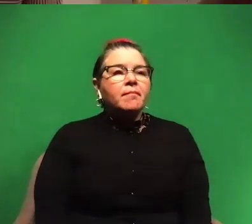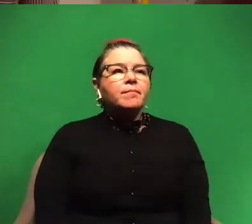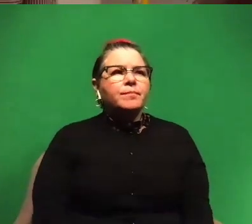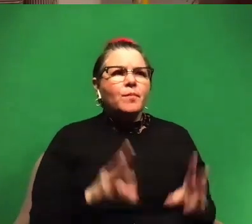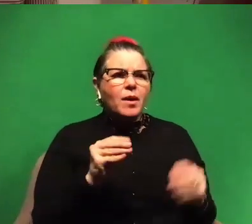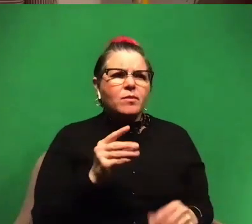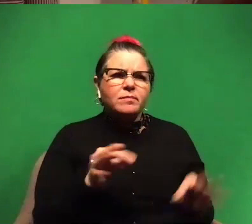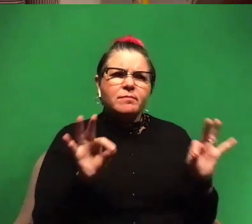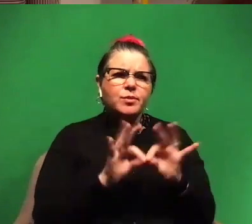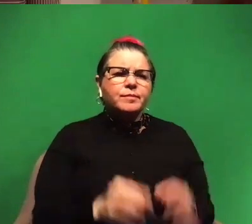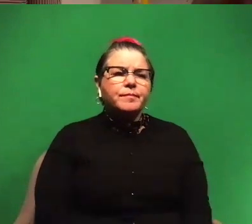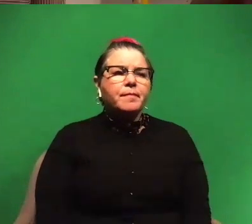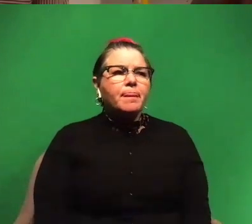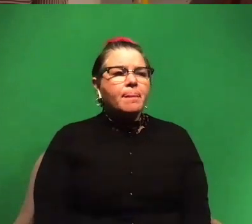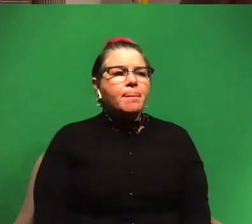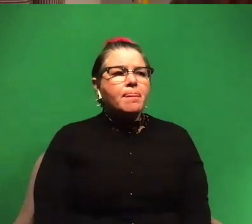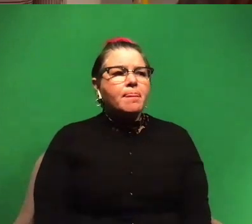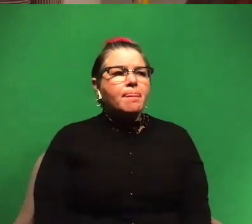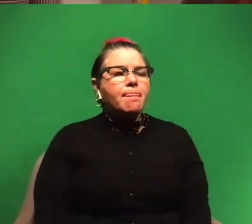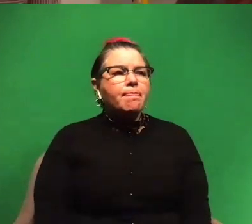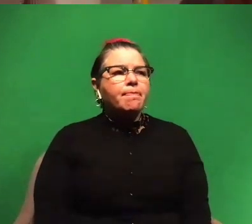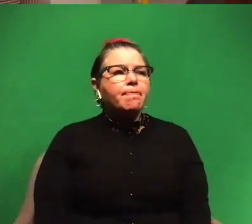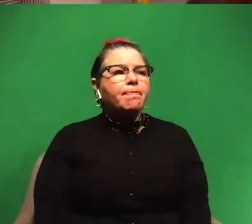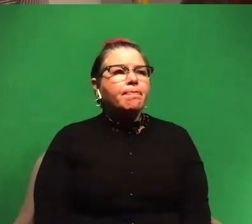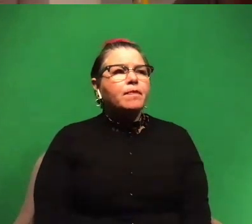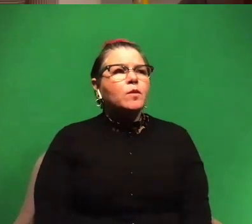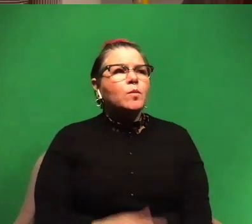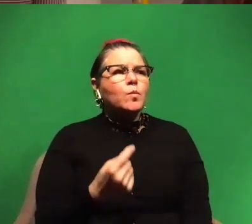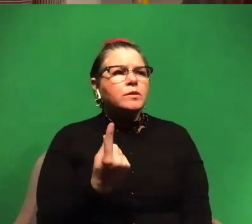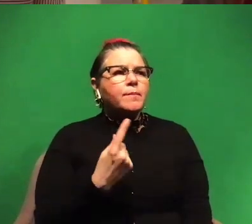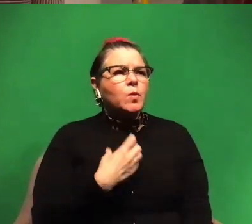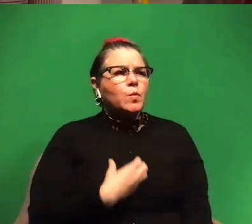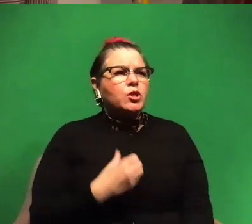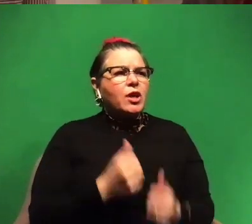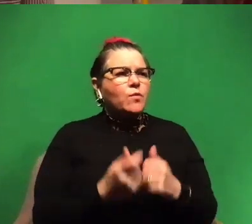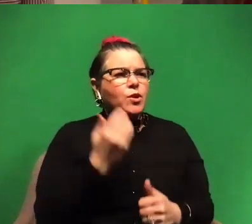really important. What's something that you wish everybody knew